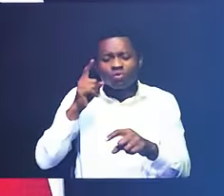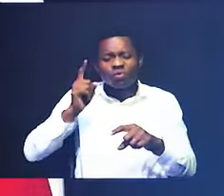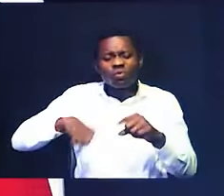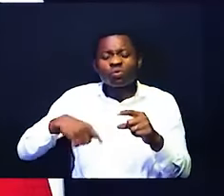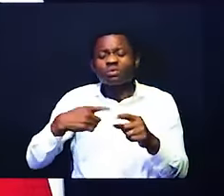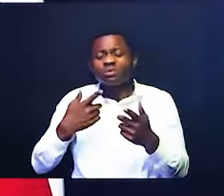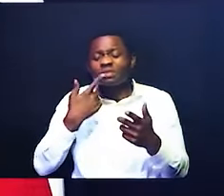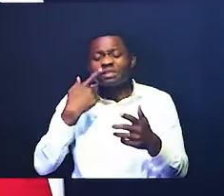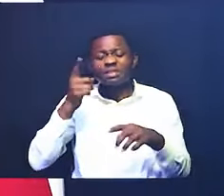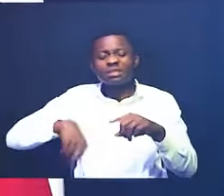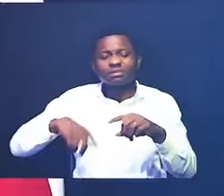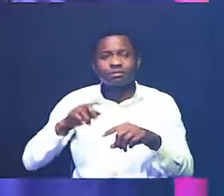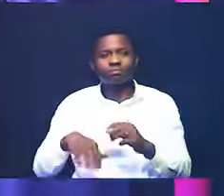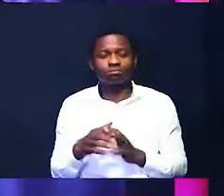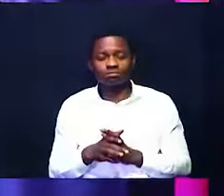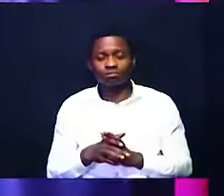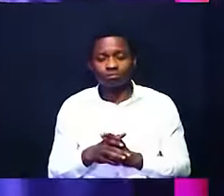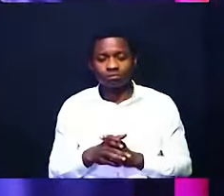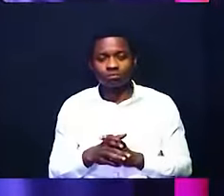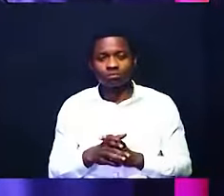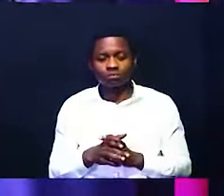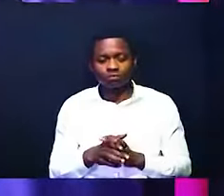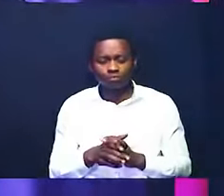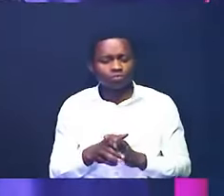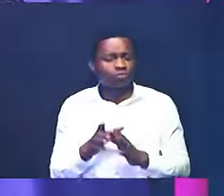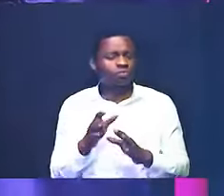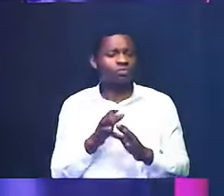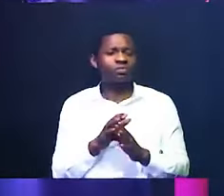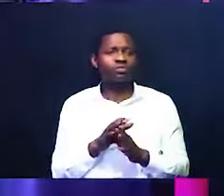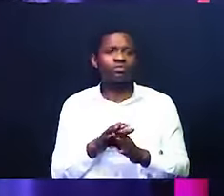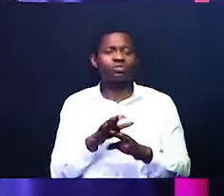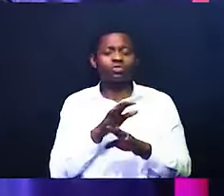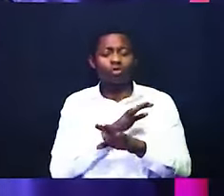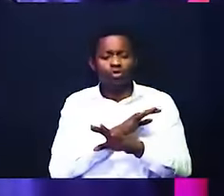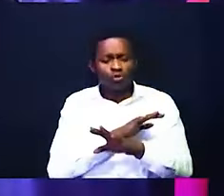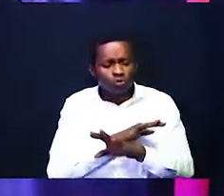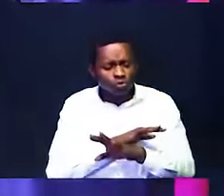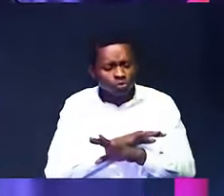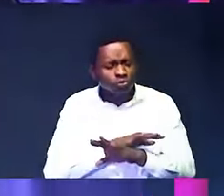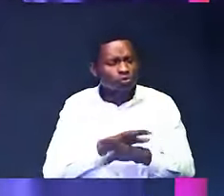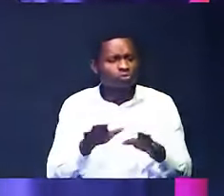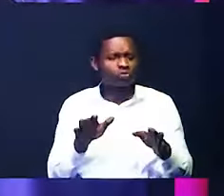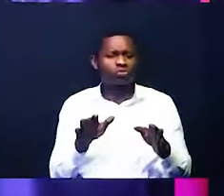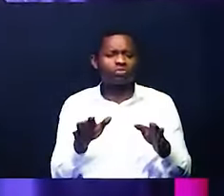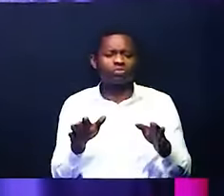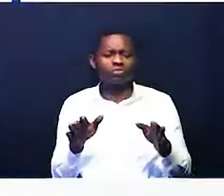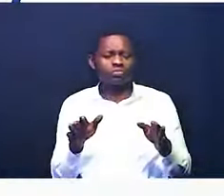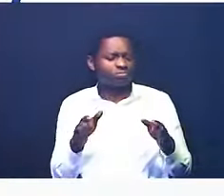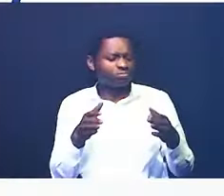impossible. I want to say that don't despair on your children.